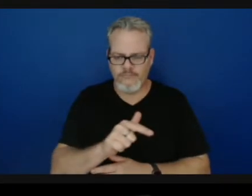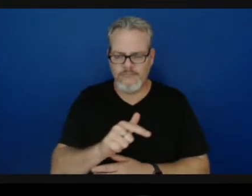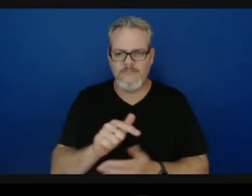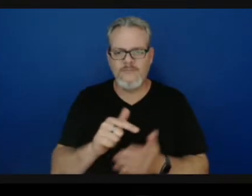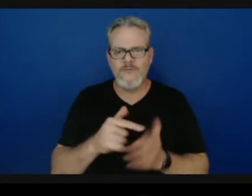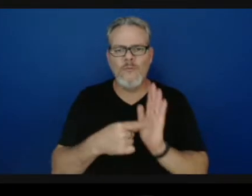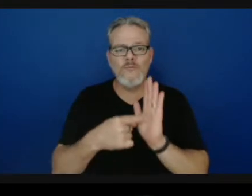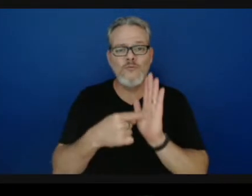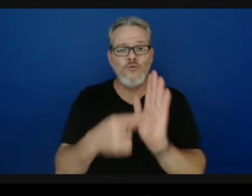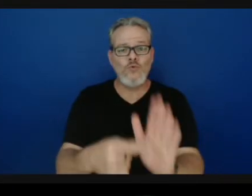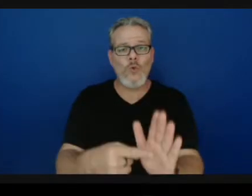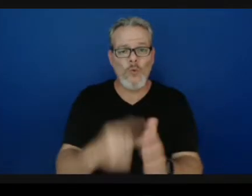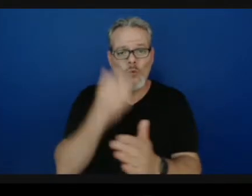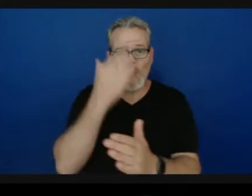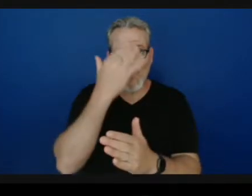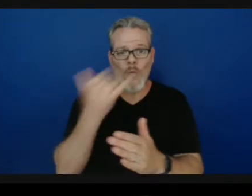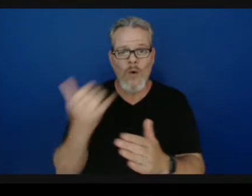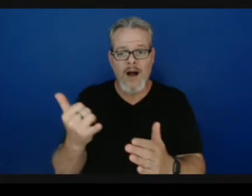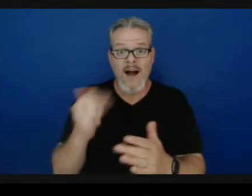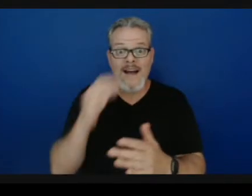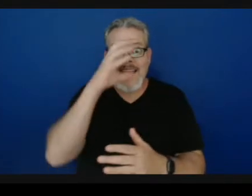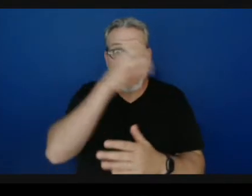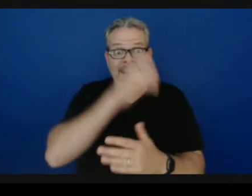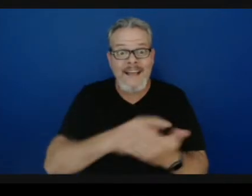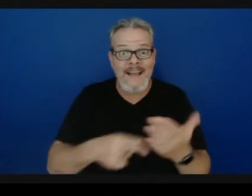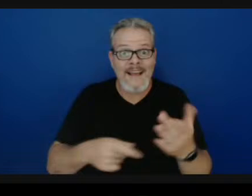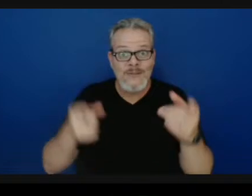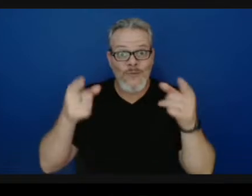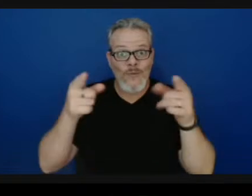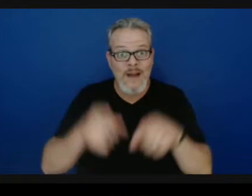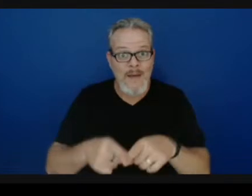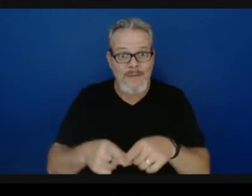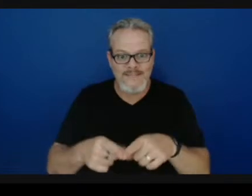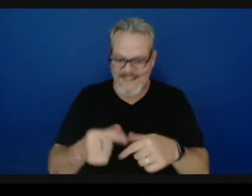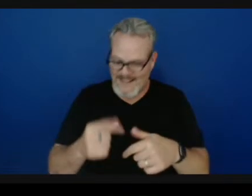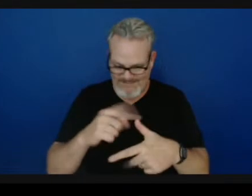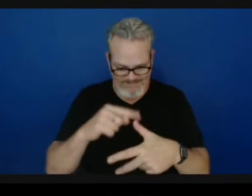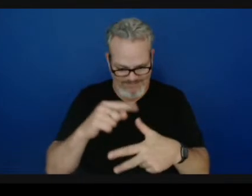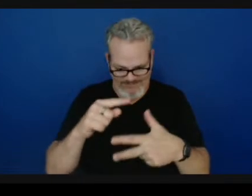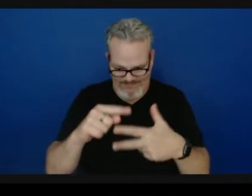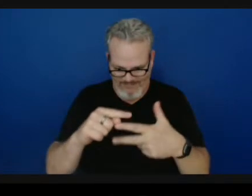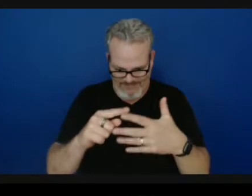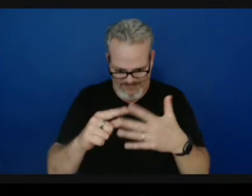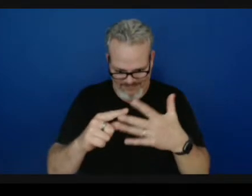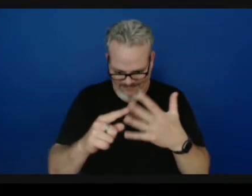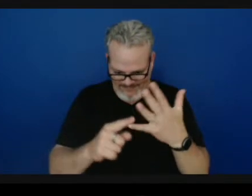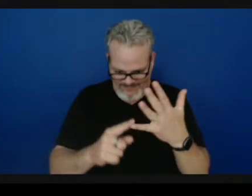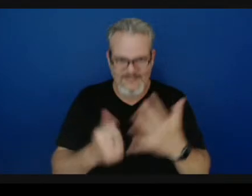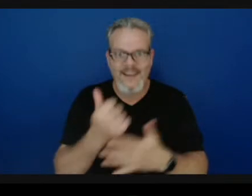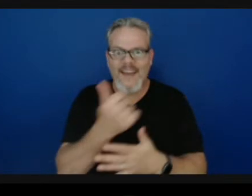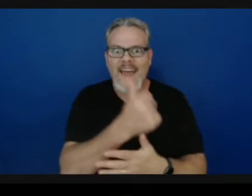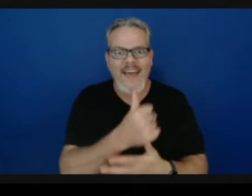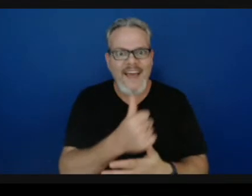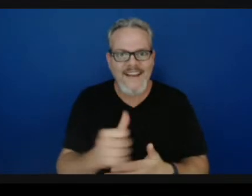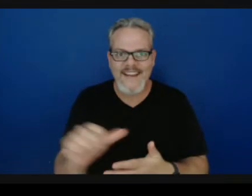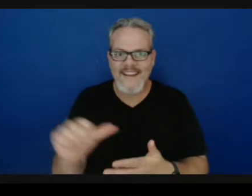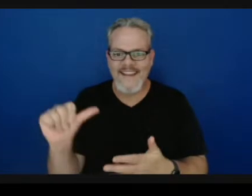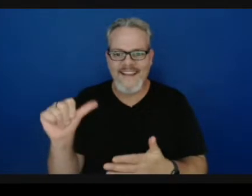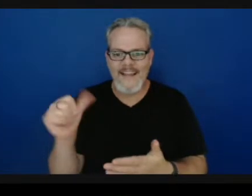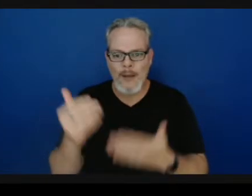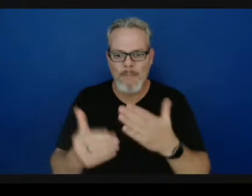can guess what happens next. It could be any of those things. It could be just inflating still in the Kauai, at the